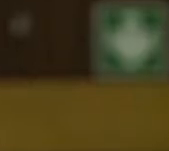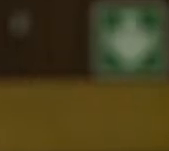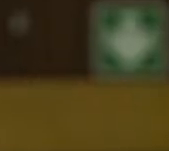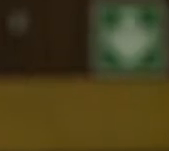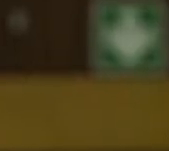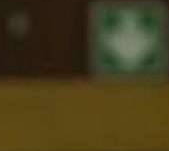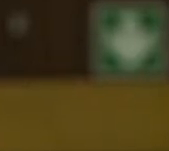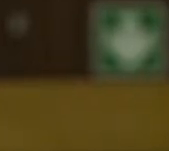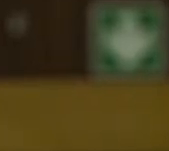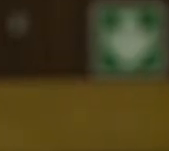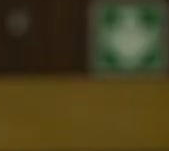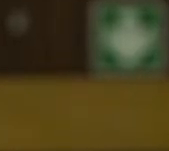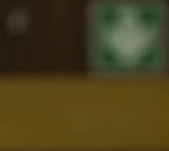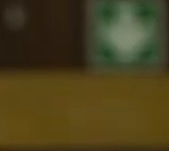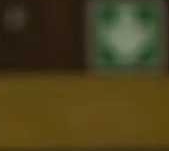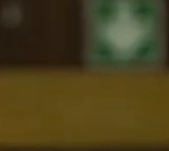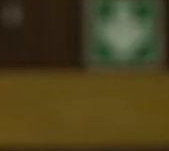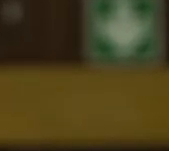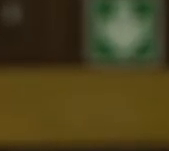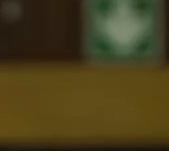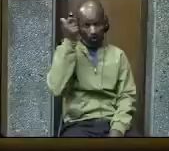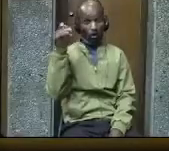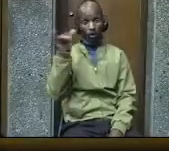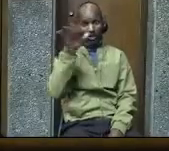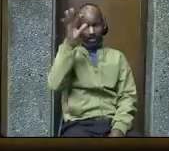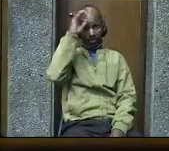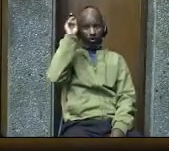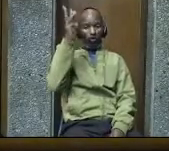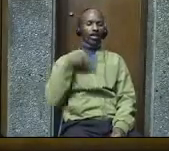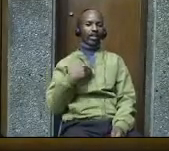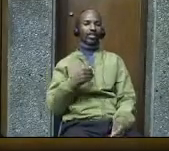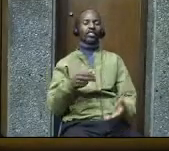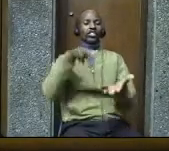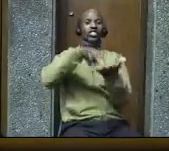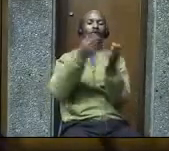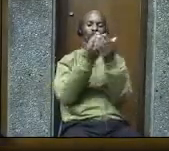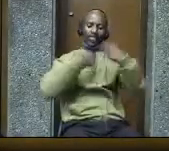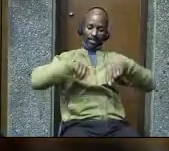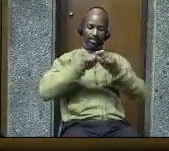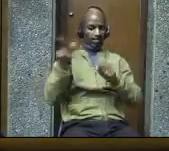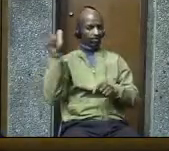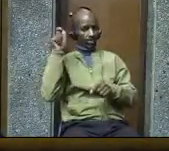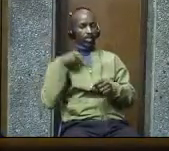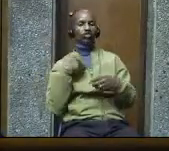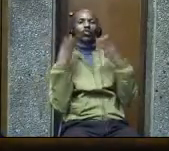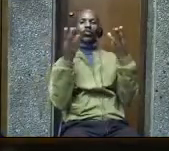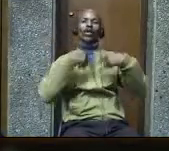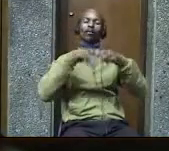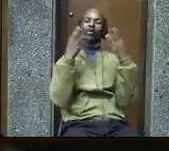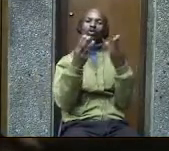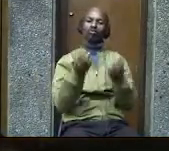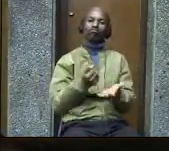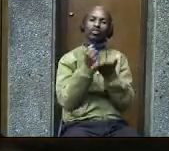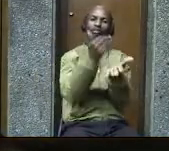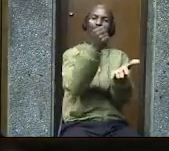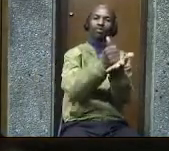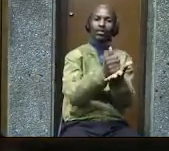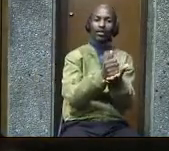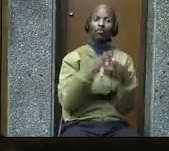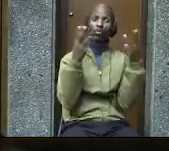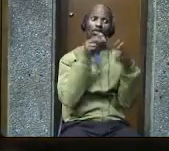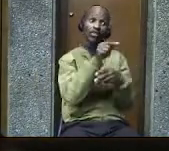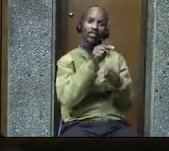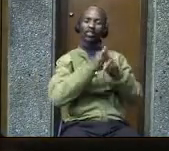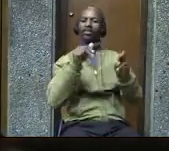ofing. O santsaneng o tlo yema le rona hore mamela. As batho ba ba beyang ditulong. These people, they don't care about